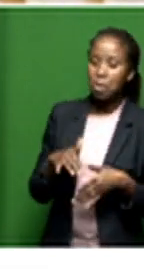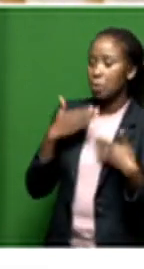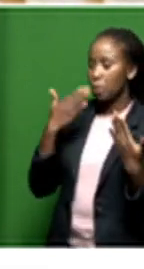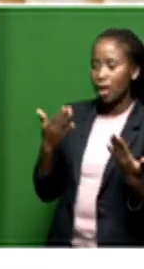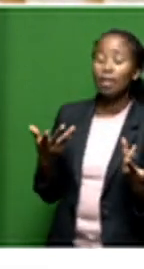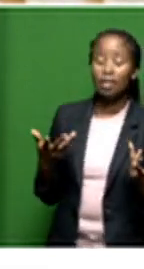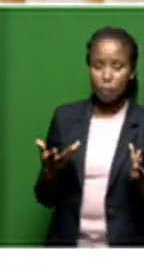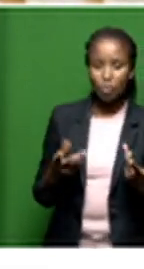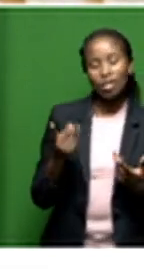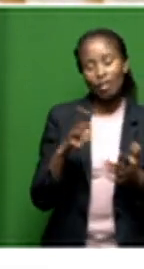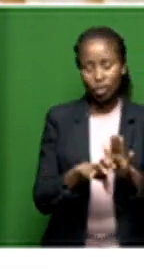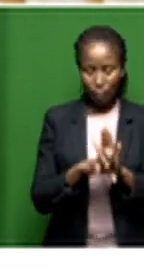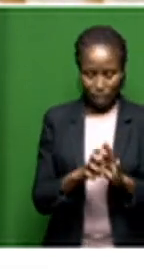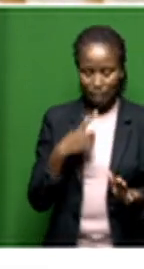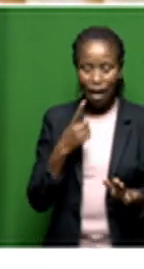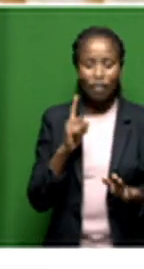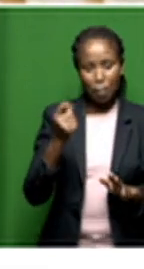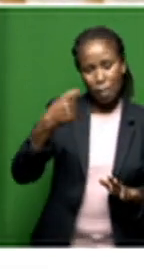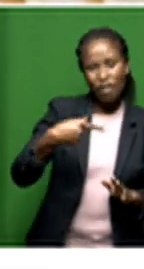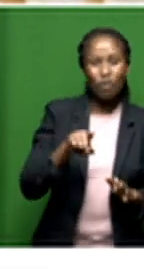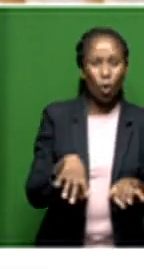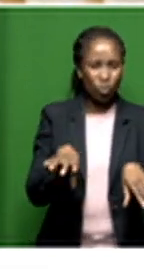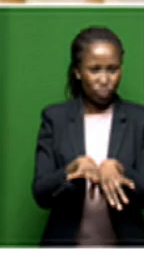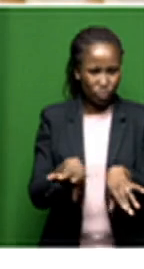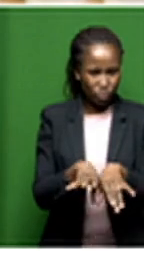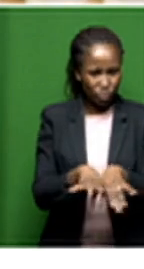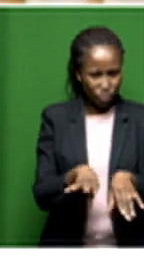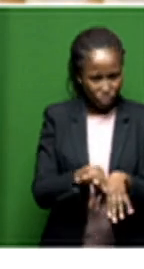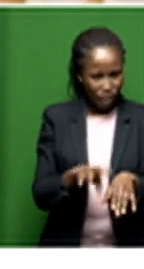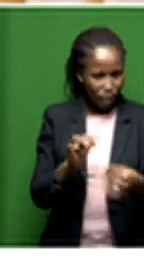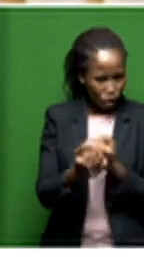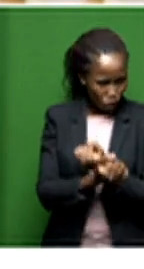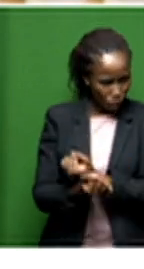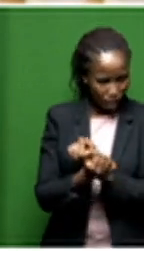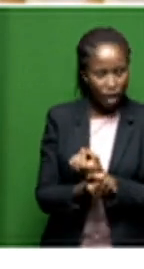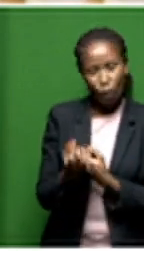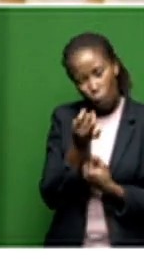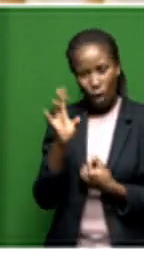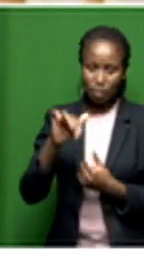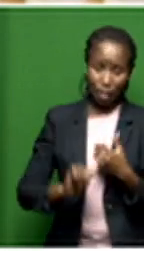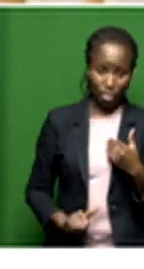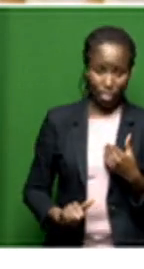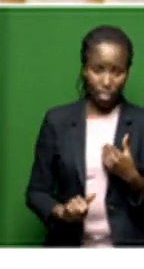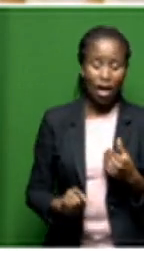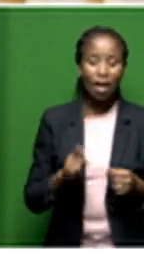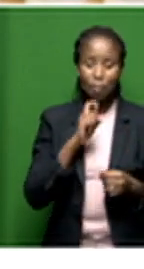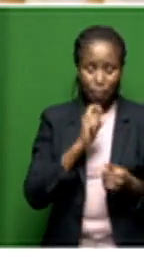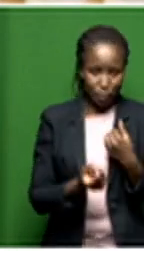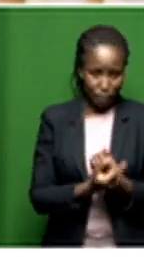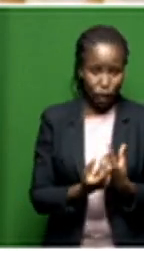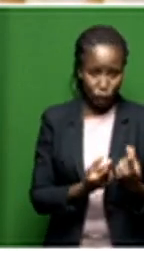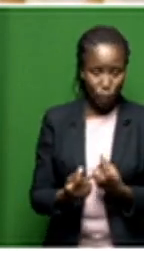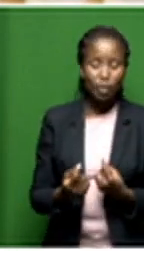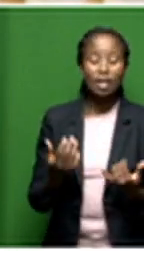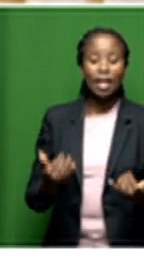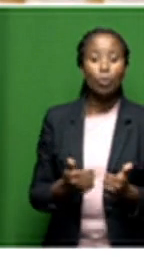that they pay for waste removal 4 times a month, but it's only happening twice a month. And when one starts unpacking